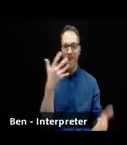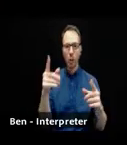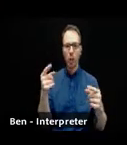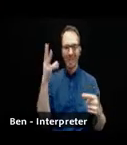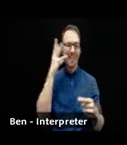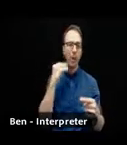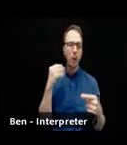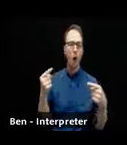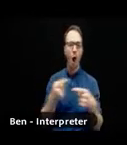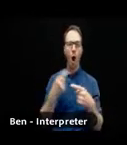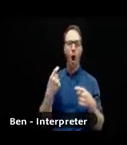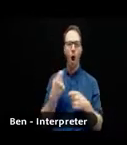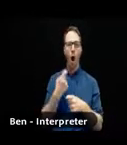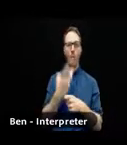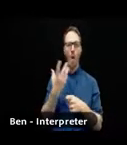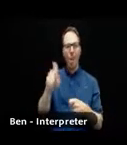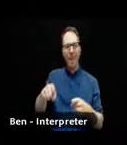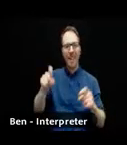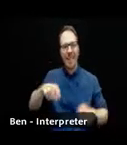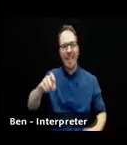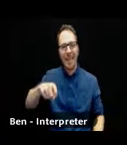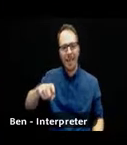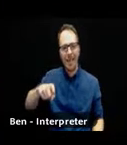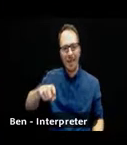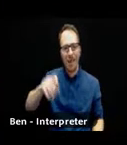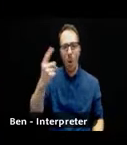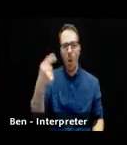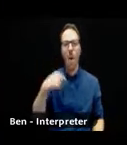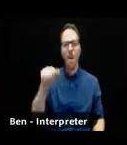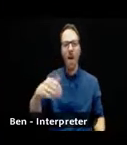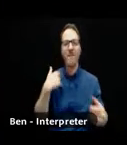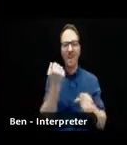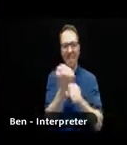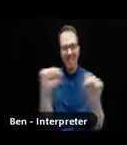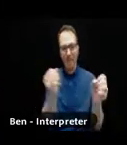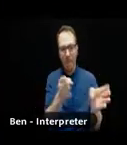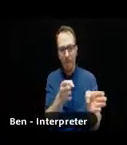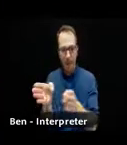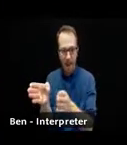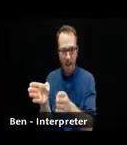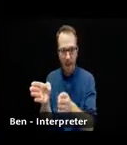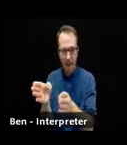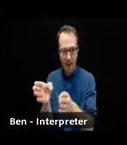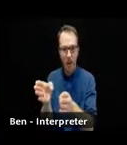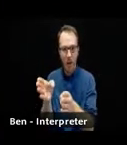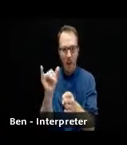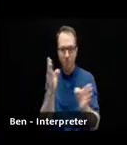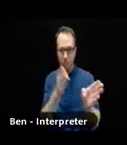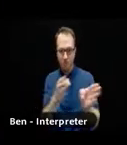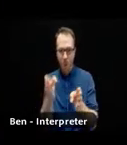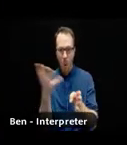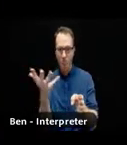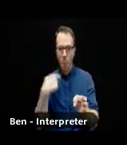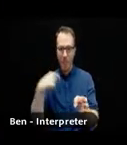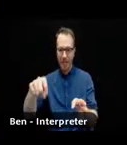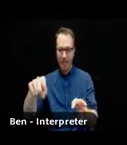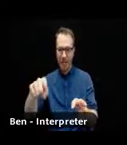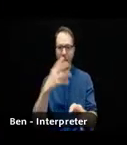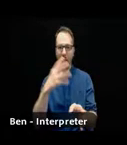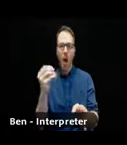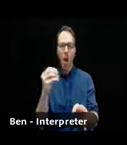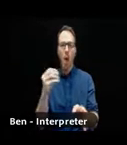they need? And then that one, we might be holding safety planning right into that, what do we need? And then